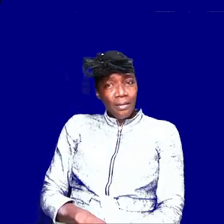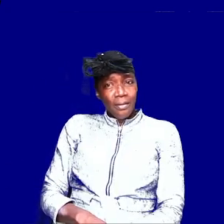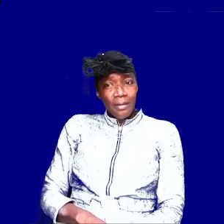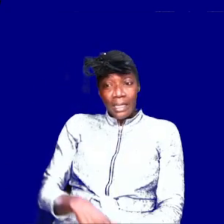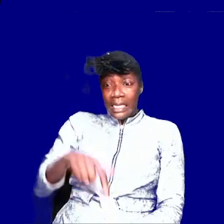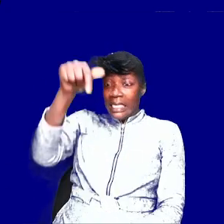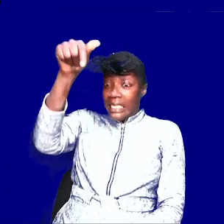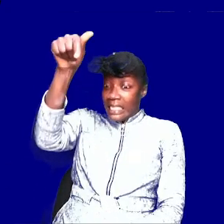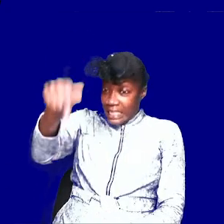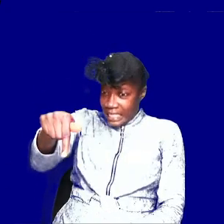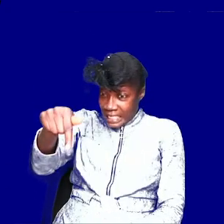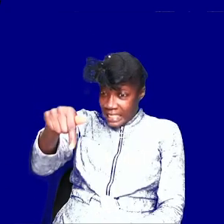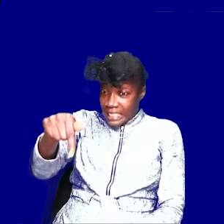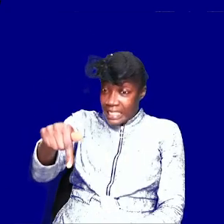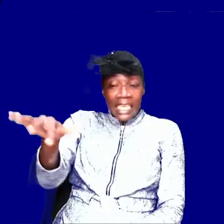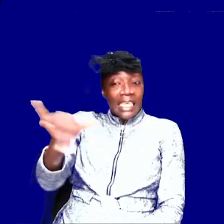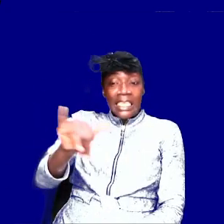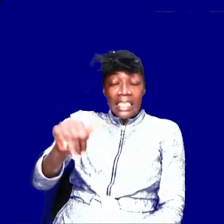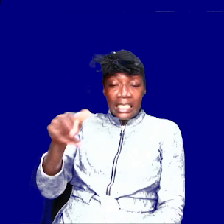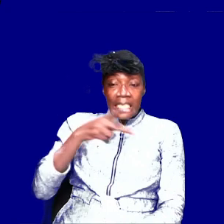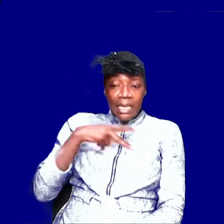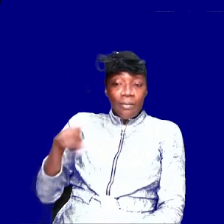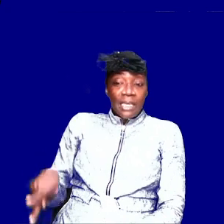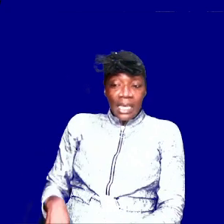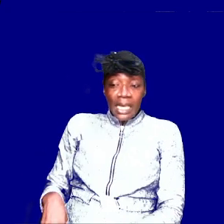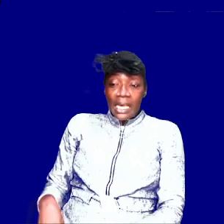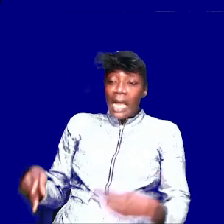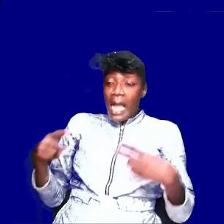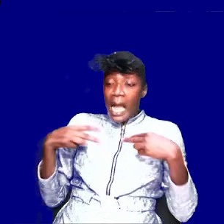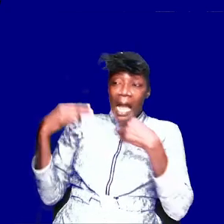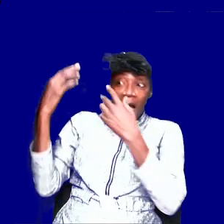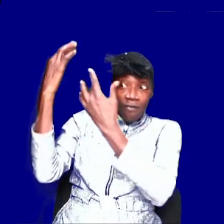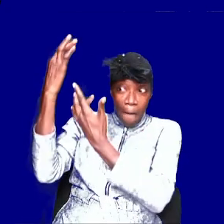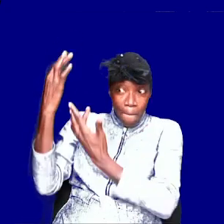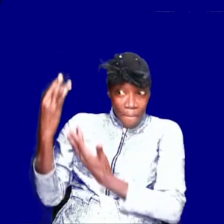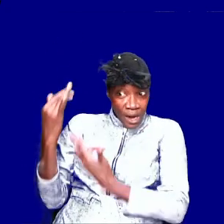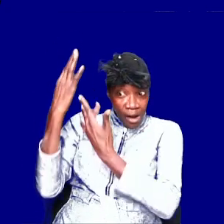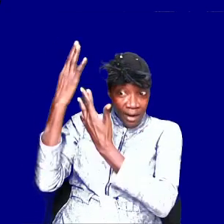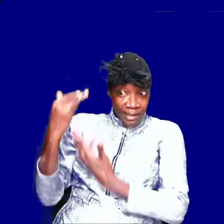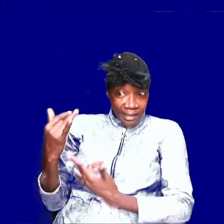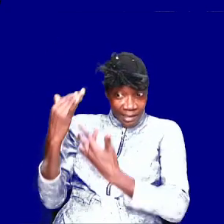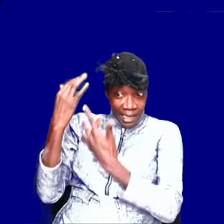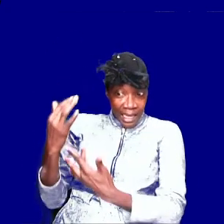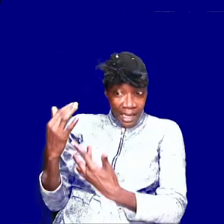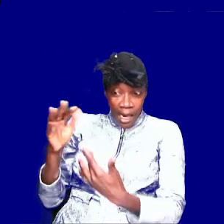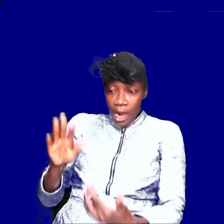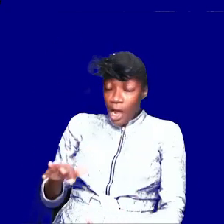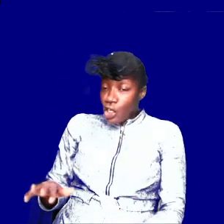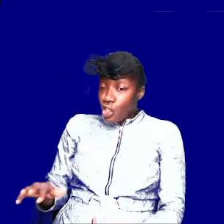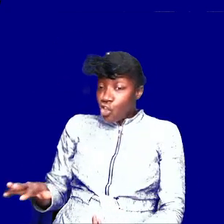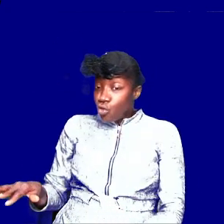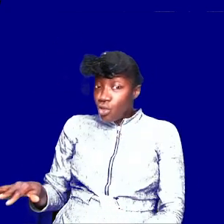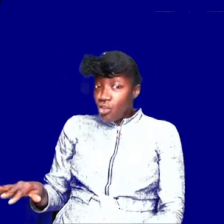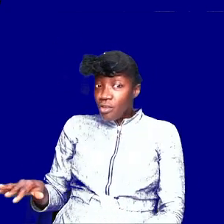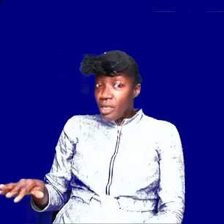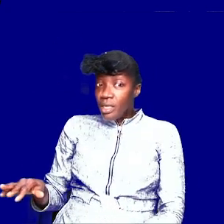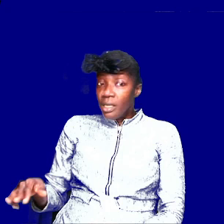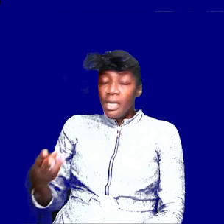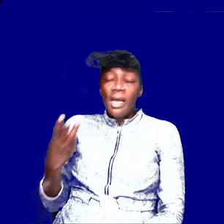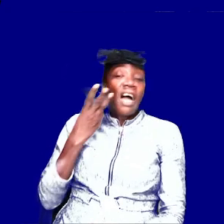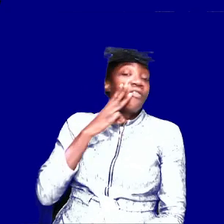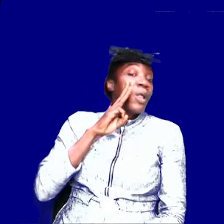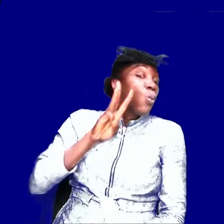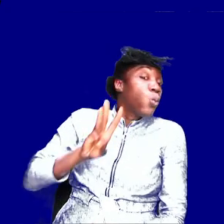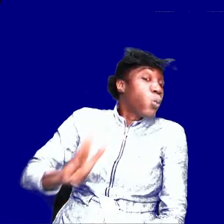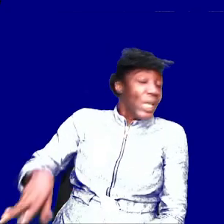this was the same king that had mercy, that exercised mercy on the children of